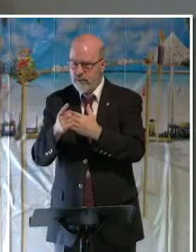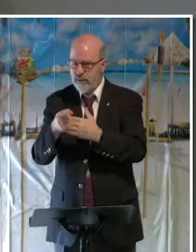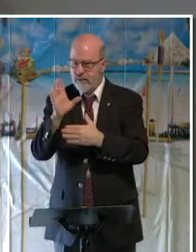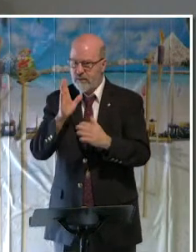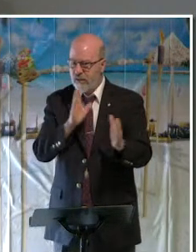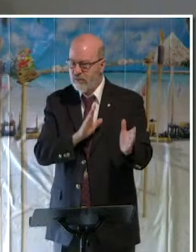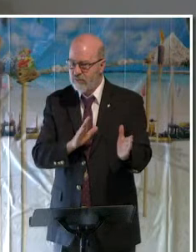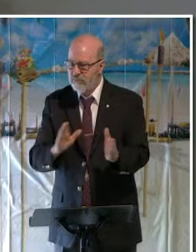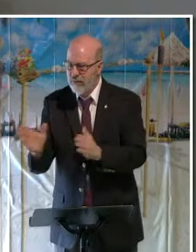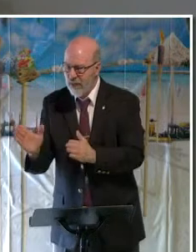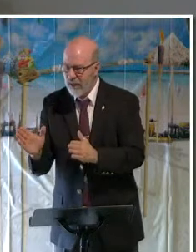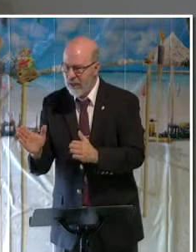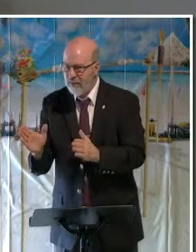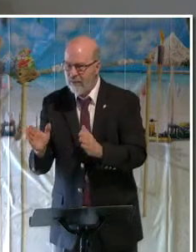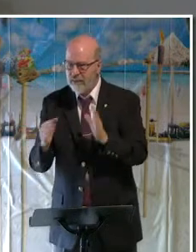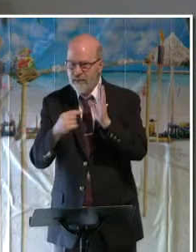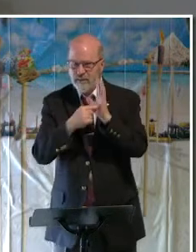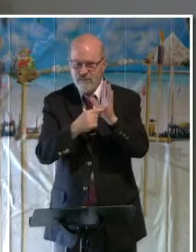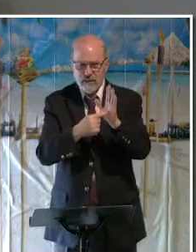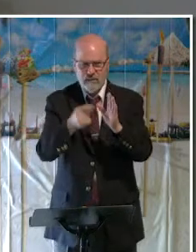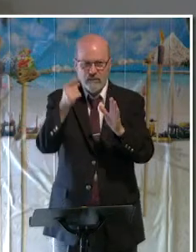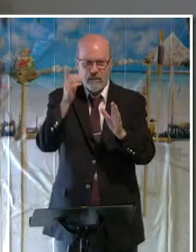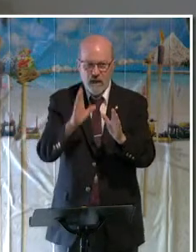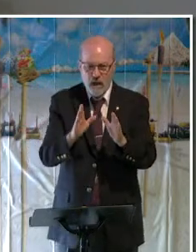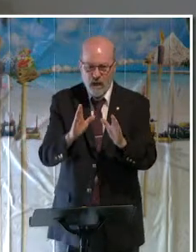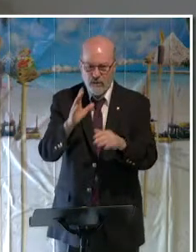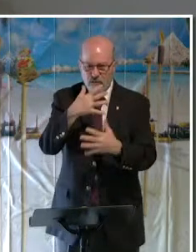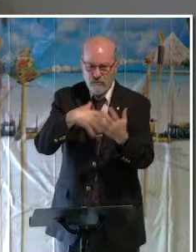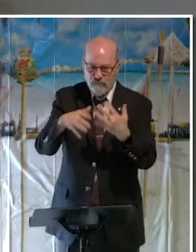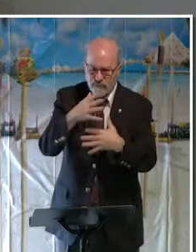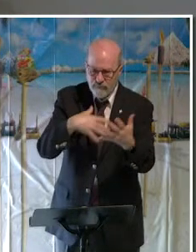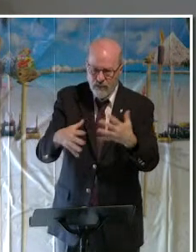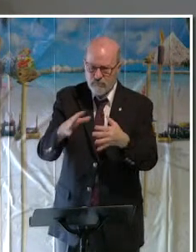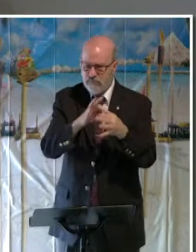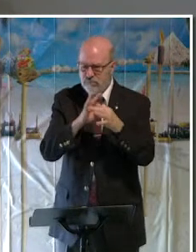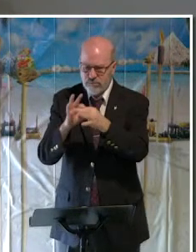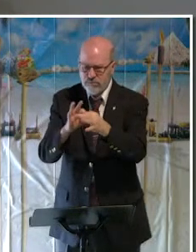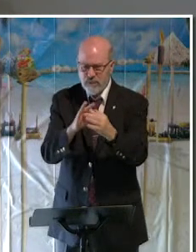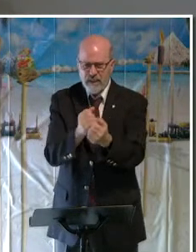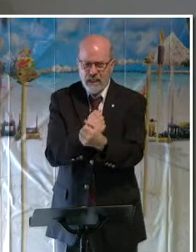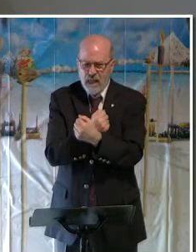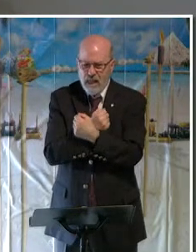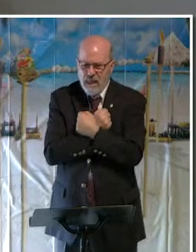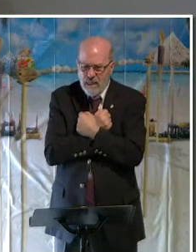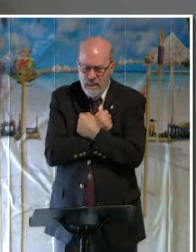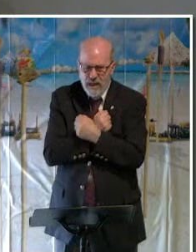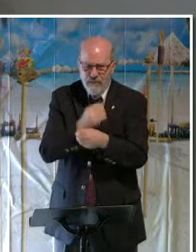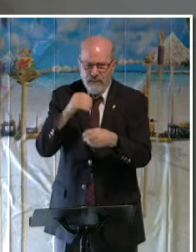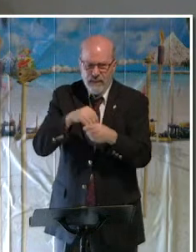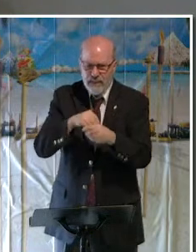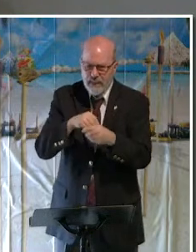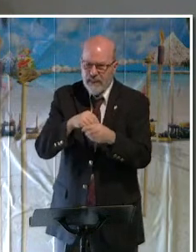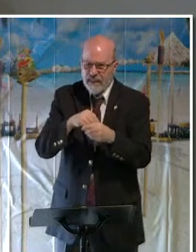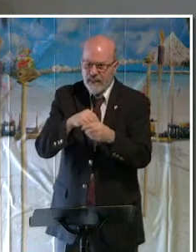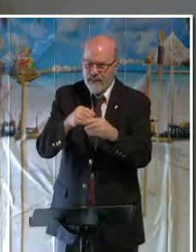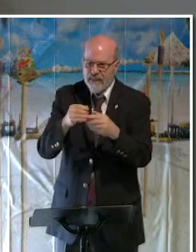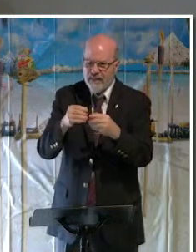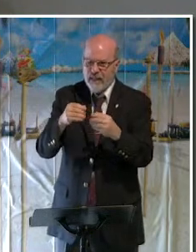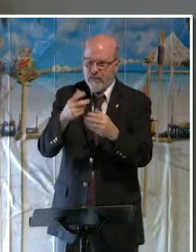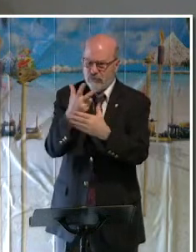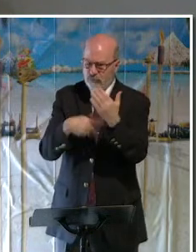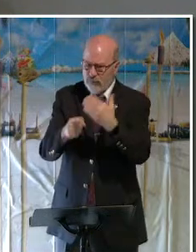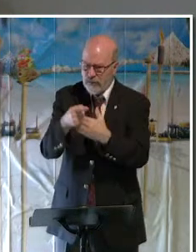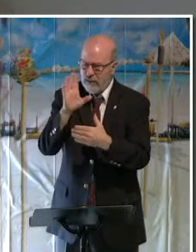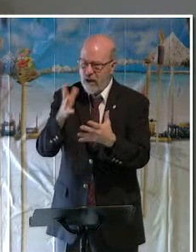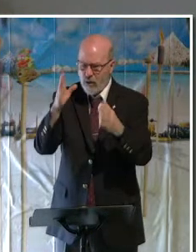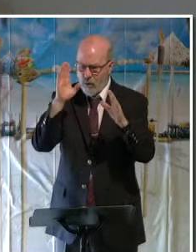God's plan. That's a reflection of God. And there's fellowship and harmony and love within that trinity. And that's the